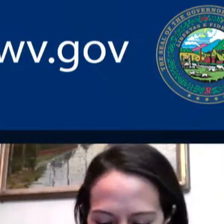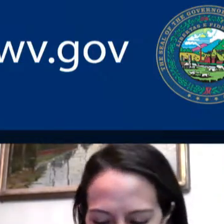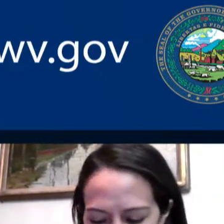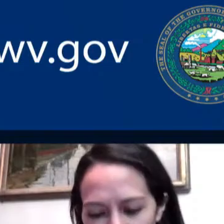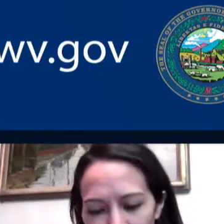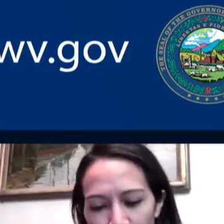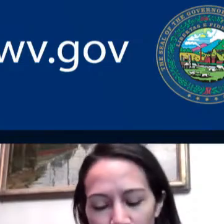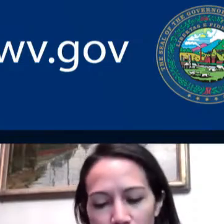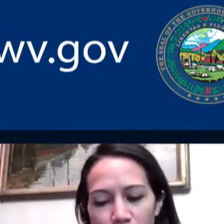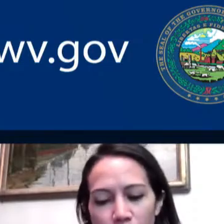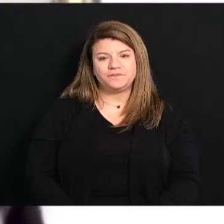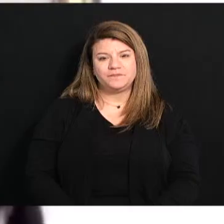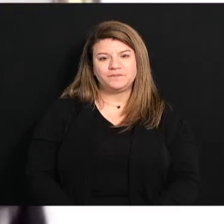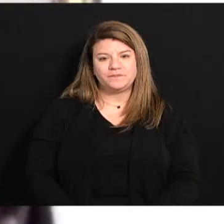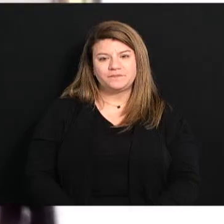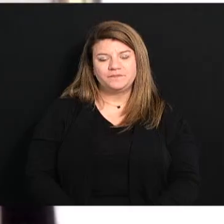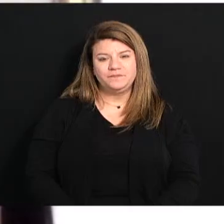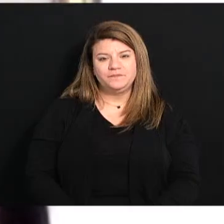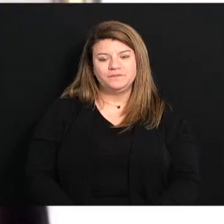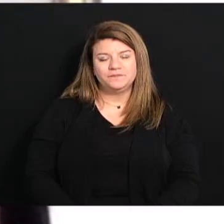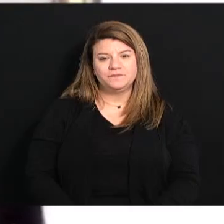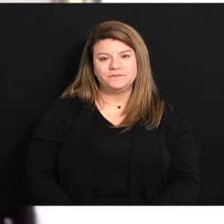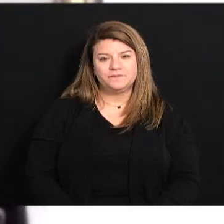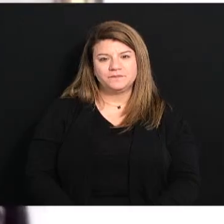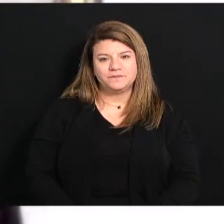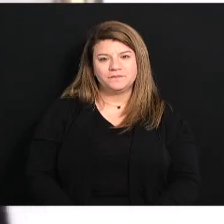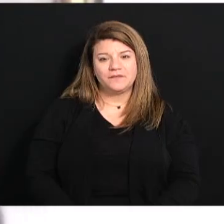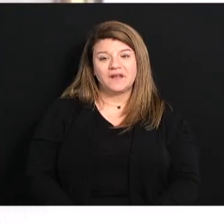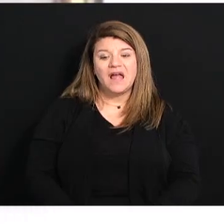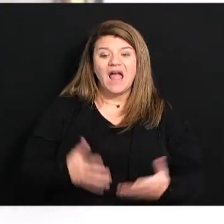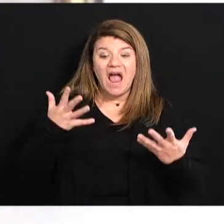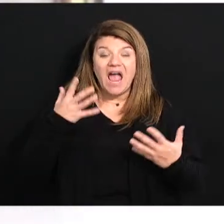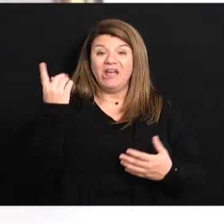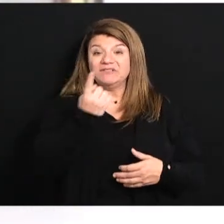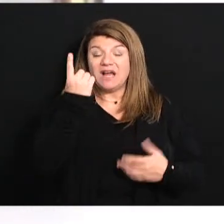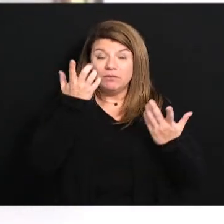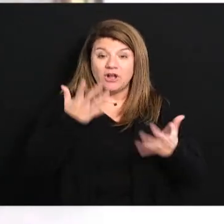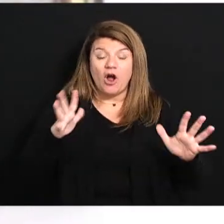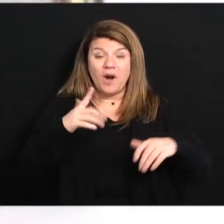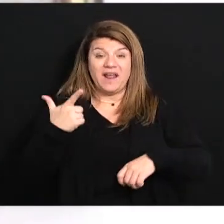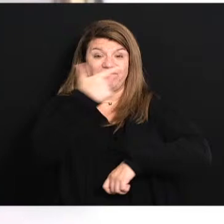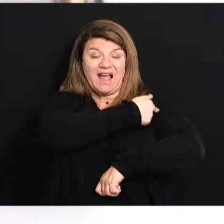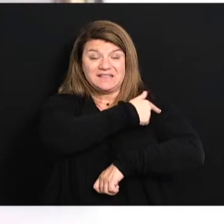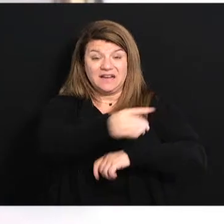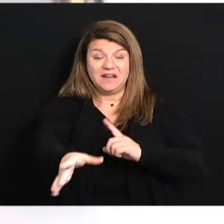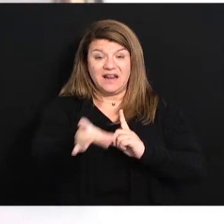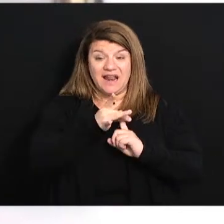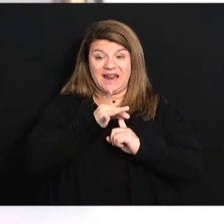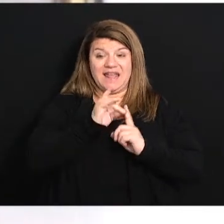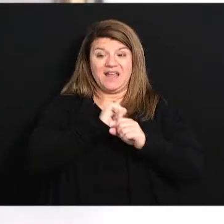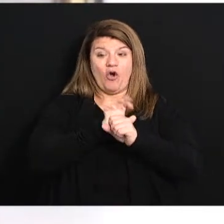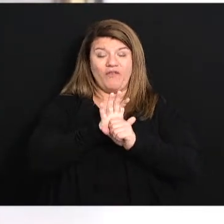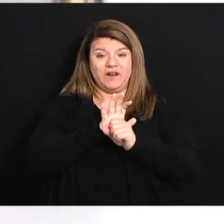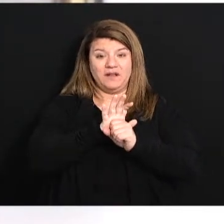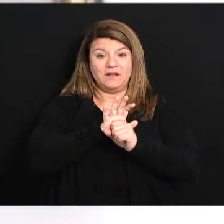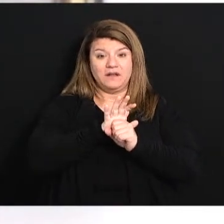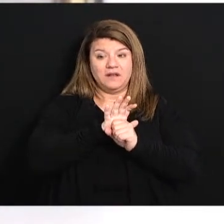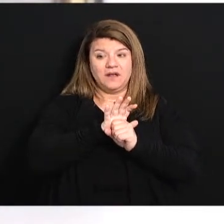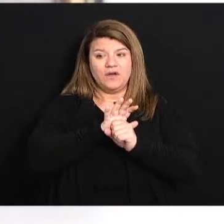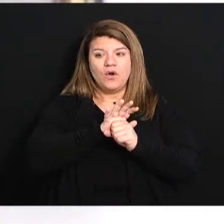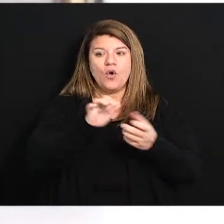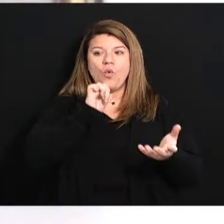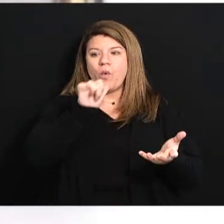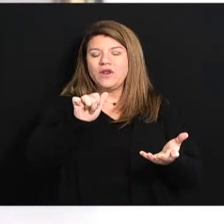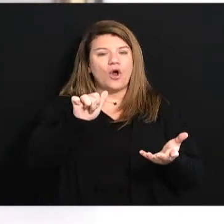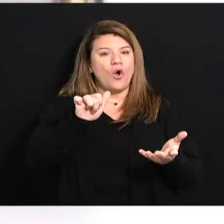Yes, Governor. Paul, there is, if someone's been vaccinated and they get COVID, we don't necessarily pick